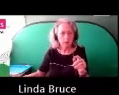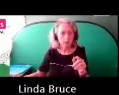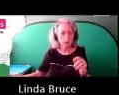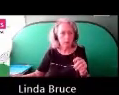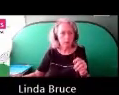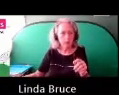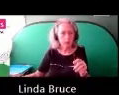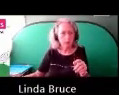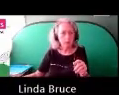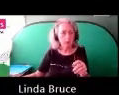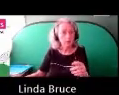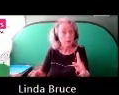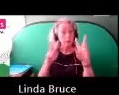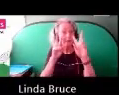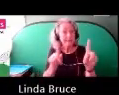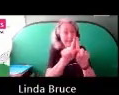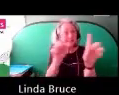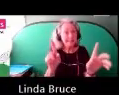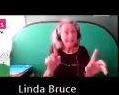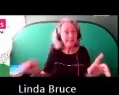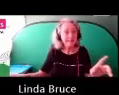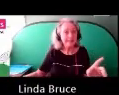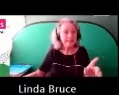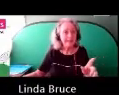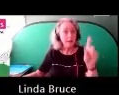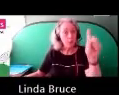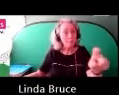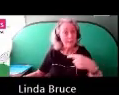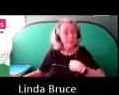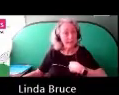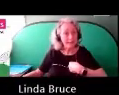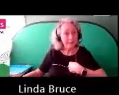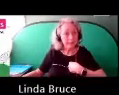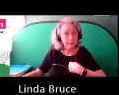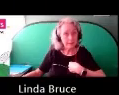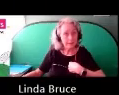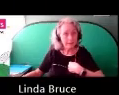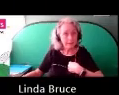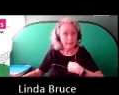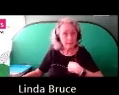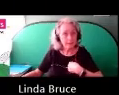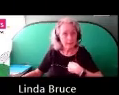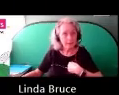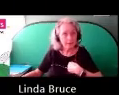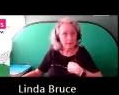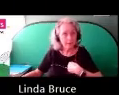Any minute. Good. So I can see my phone now on the screen. I hope everybody else can.